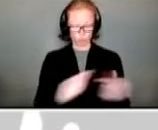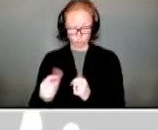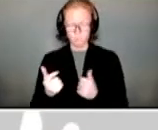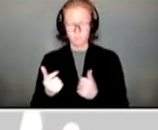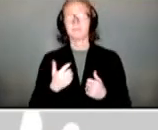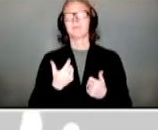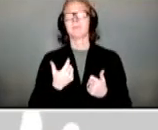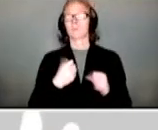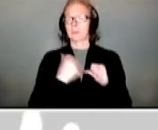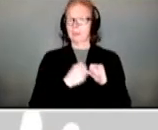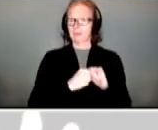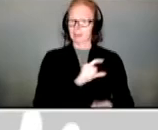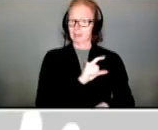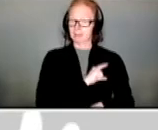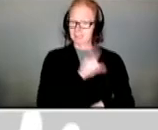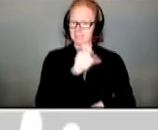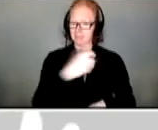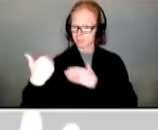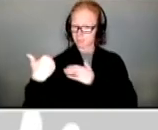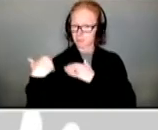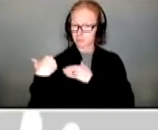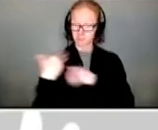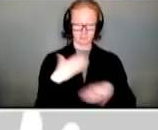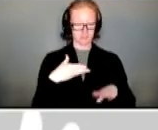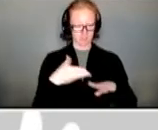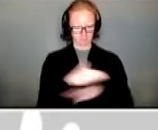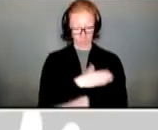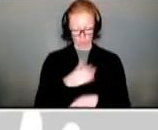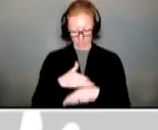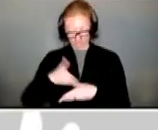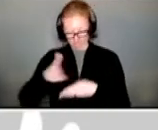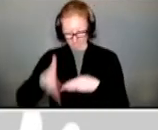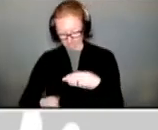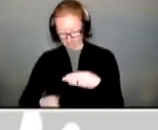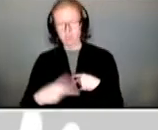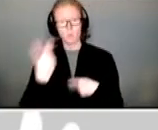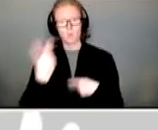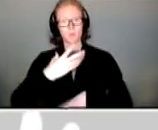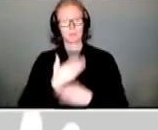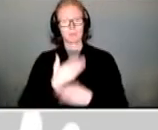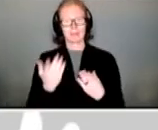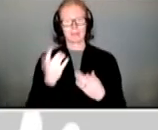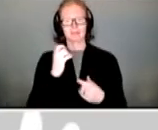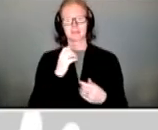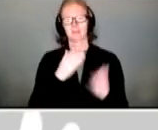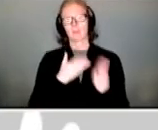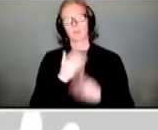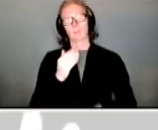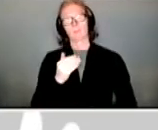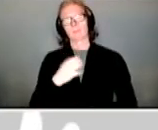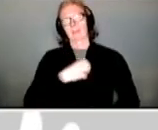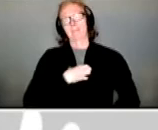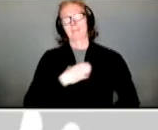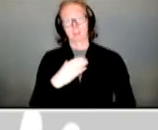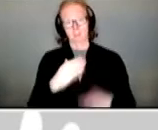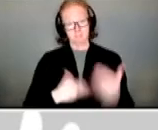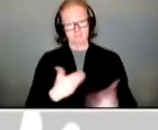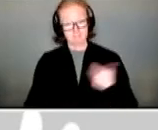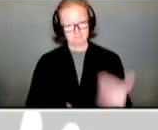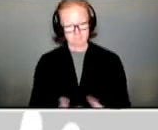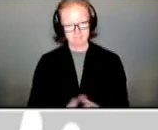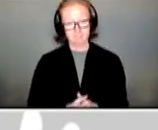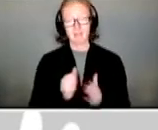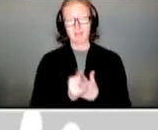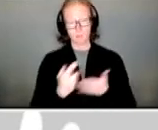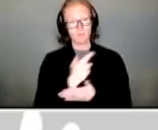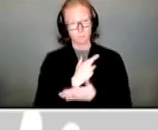accountability, is that towards the end of his tenure, there were two cases that came through appeals to the old, before the Citizen Review Committee, the